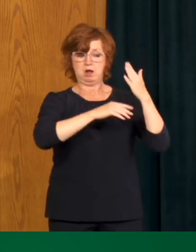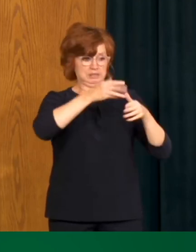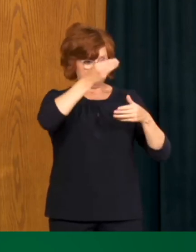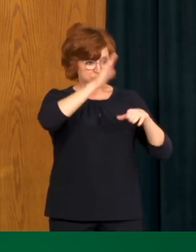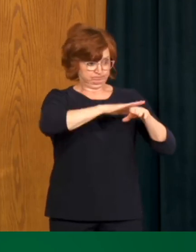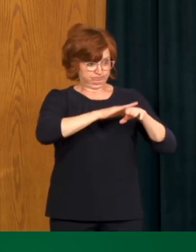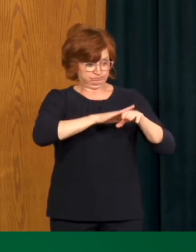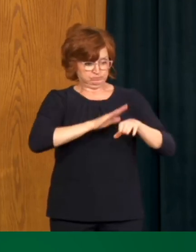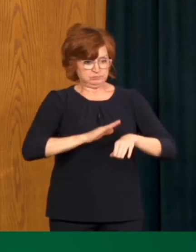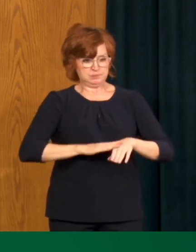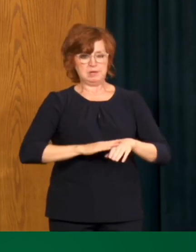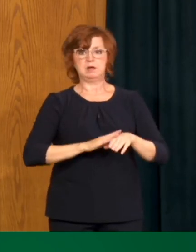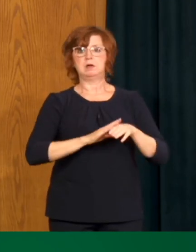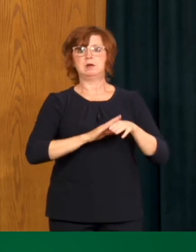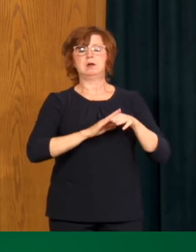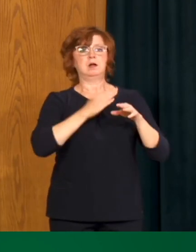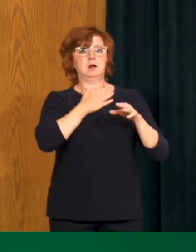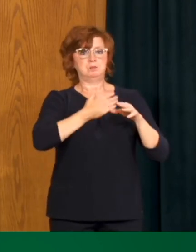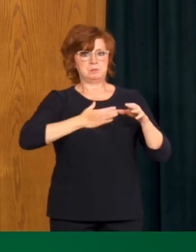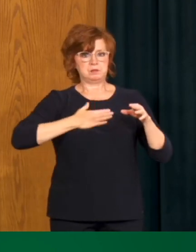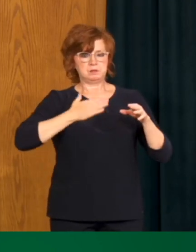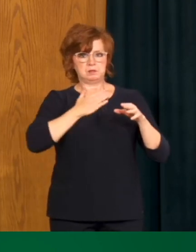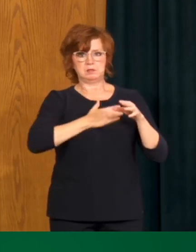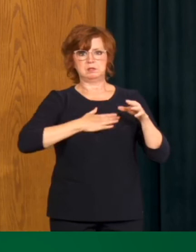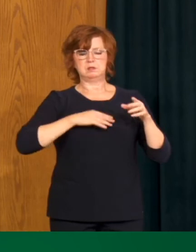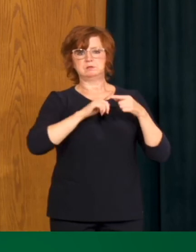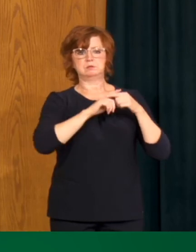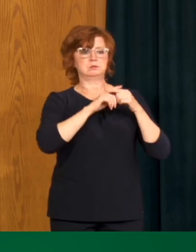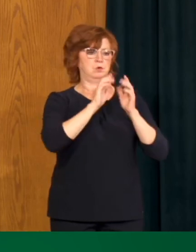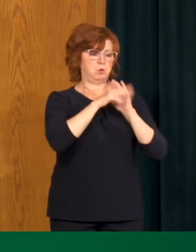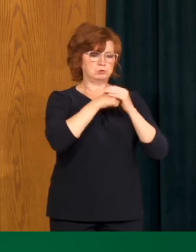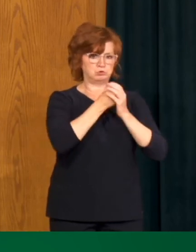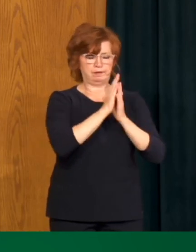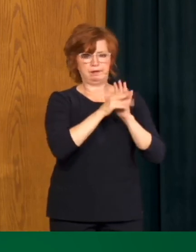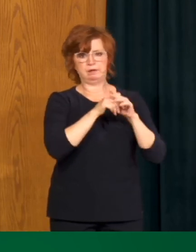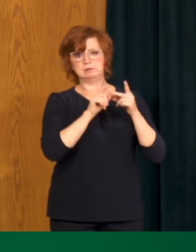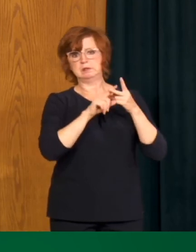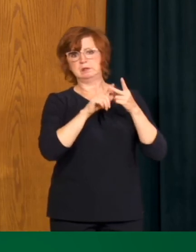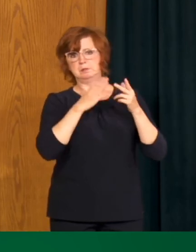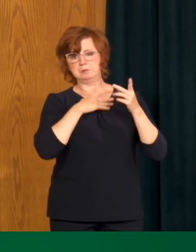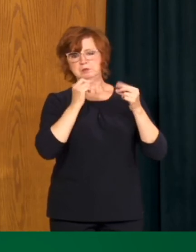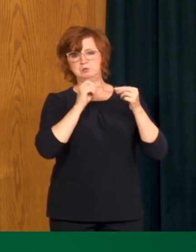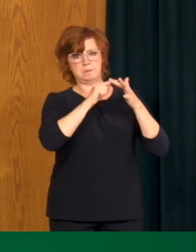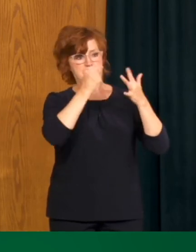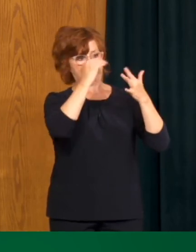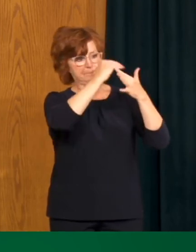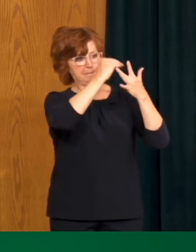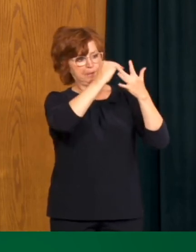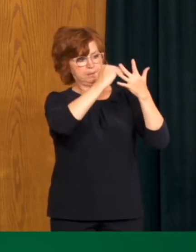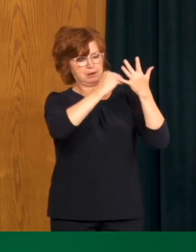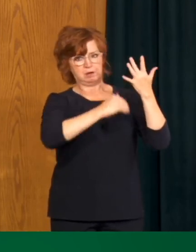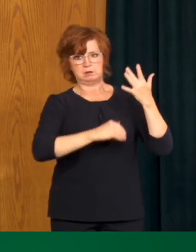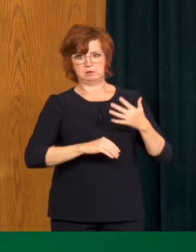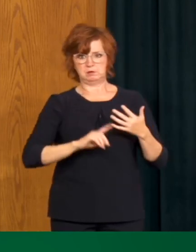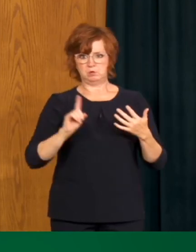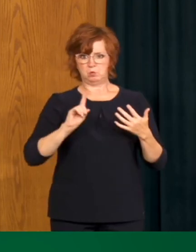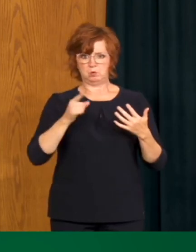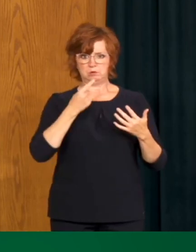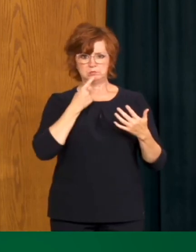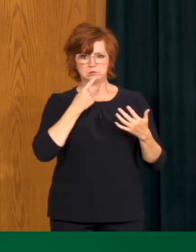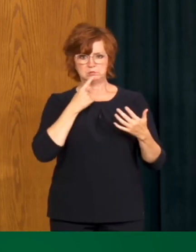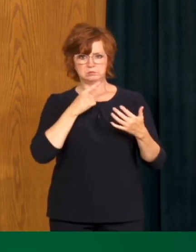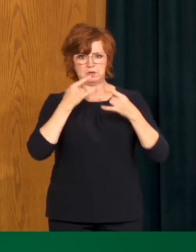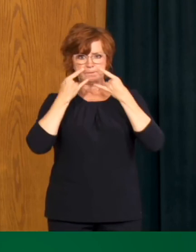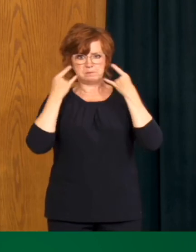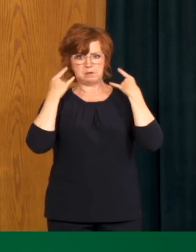a mask when you can't maintain a 6 foot? So there's a checklist of all the things people can do in Southwest. It's a good reminder. I can tell you that